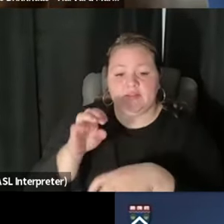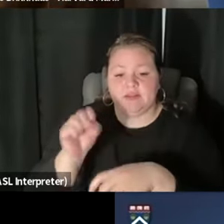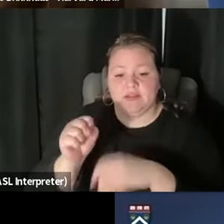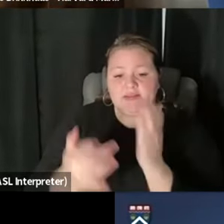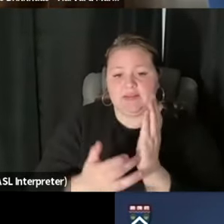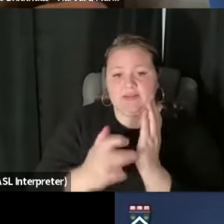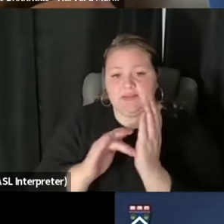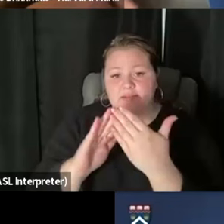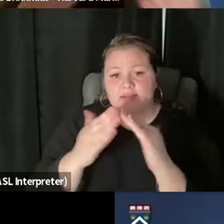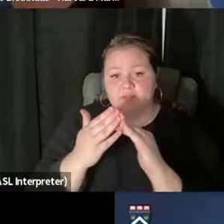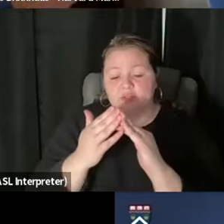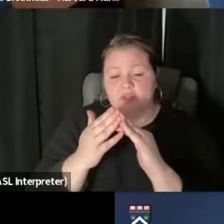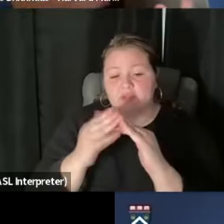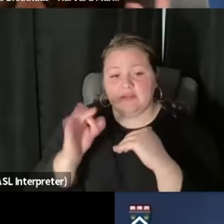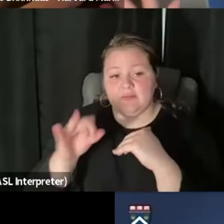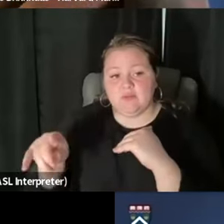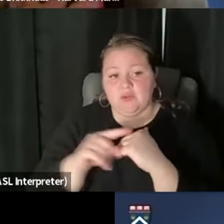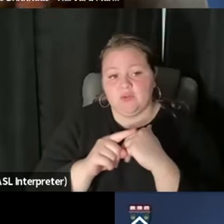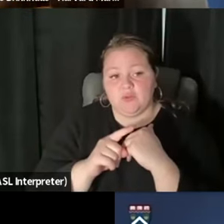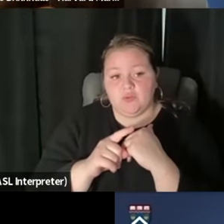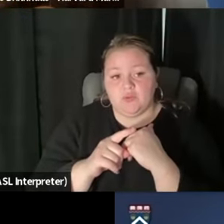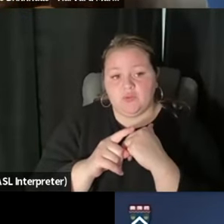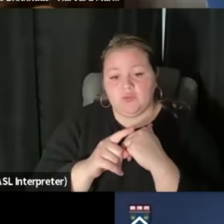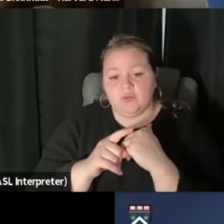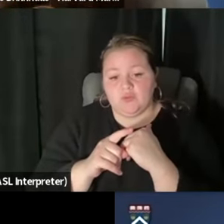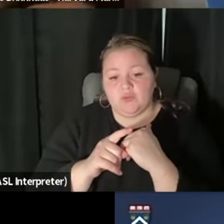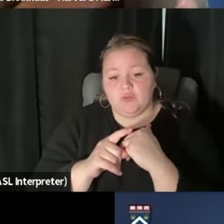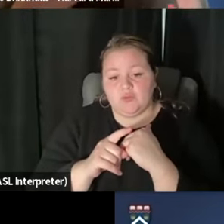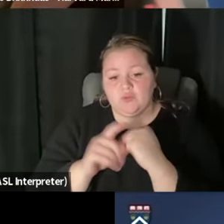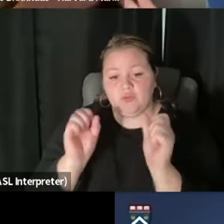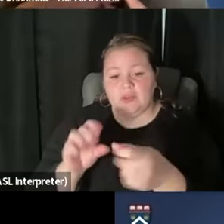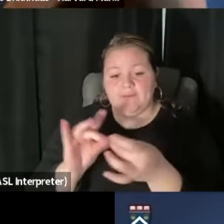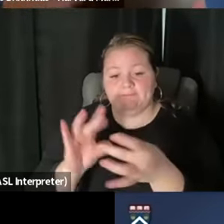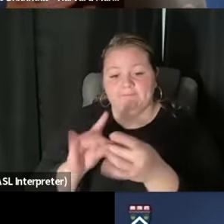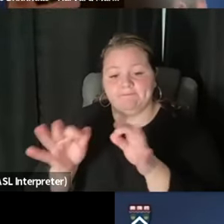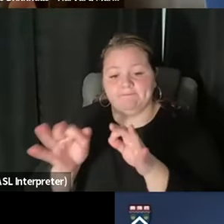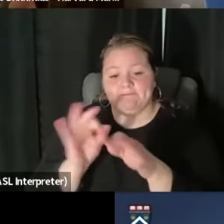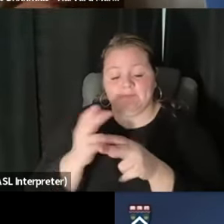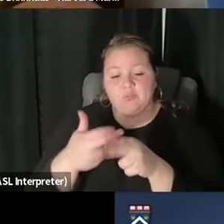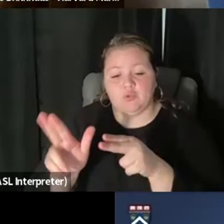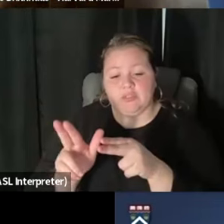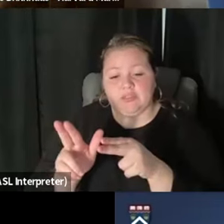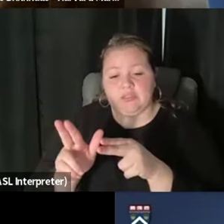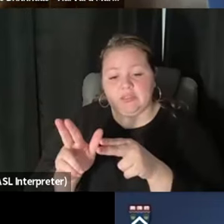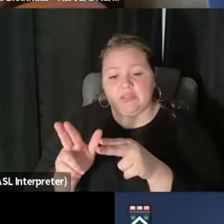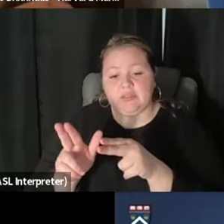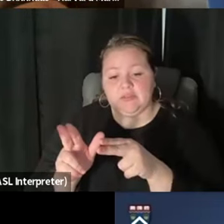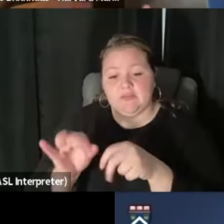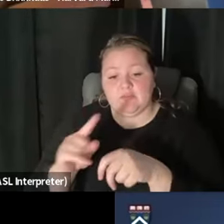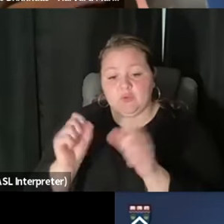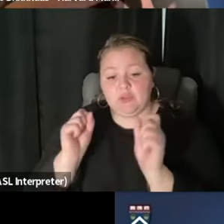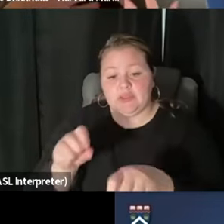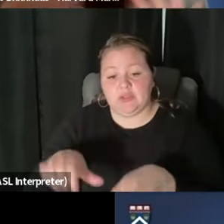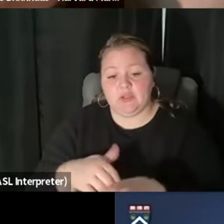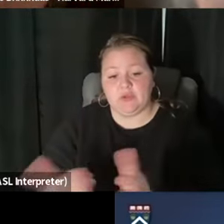technology community? If you could give us a brief explanation of why, if you could do it again, you would, and the key